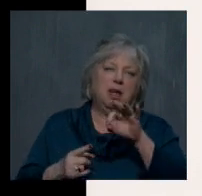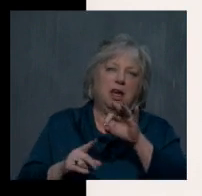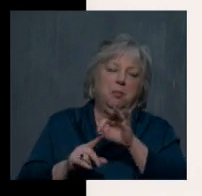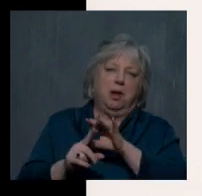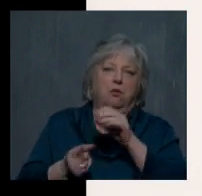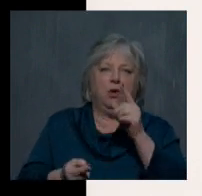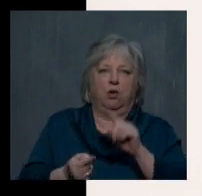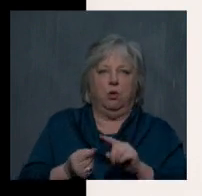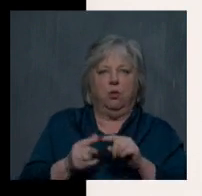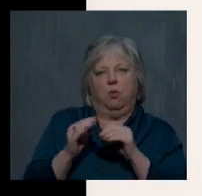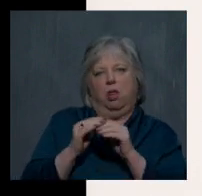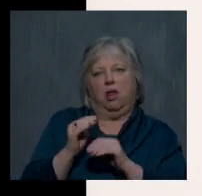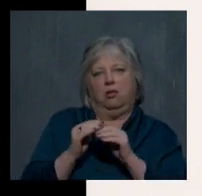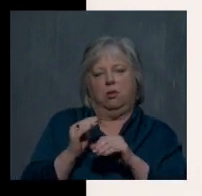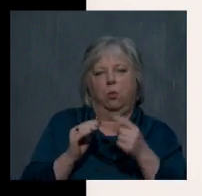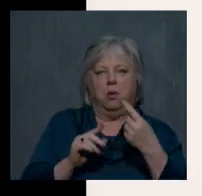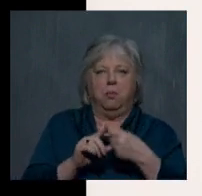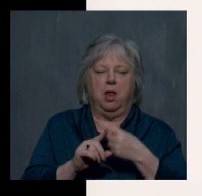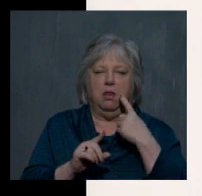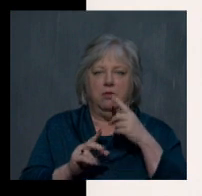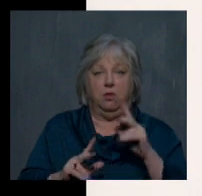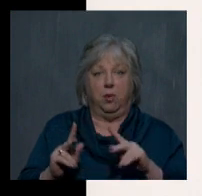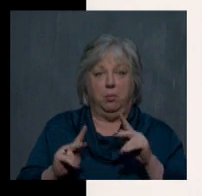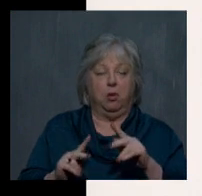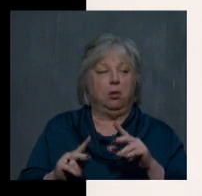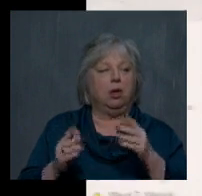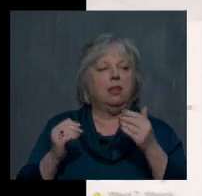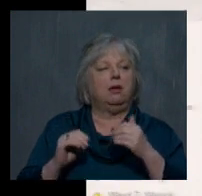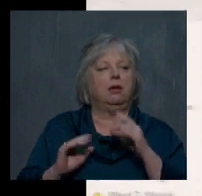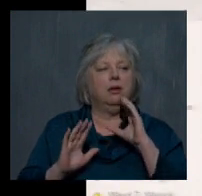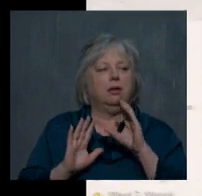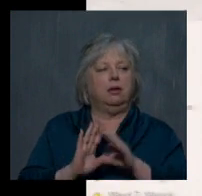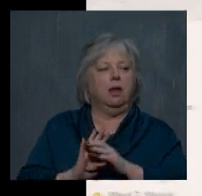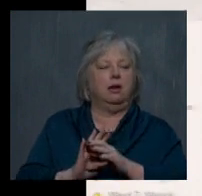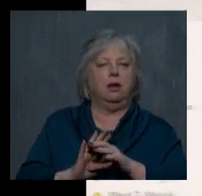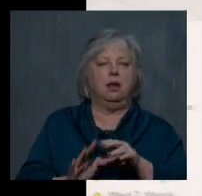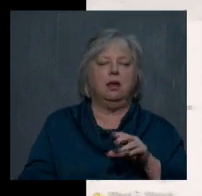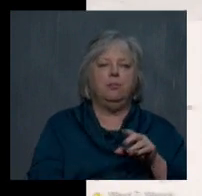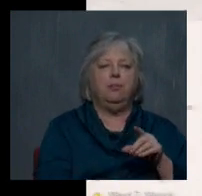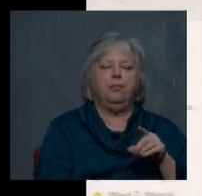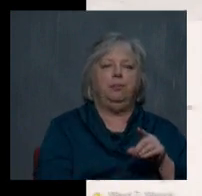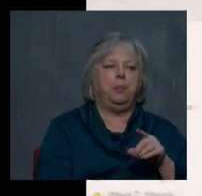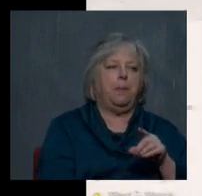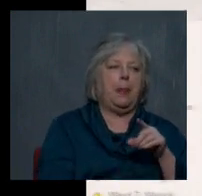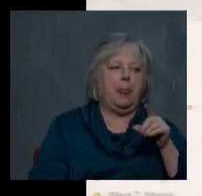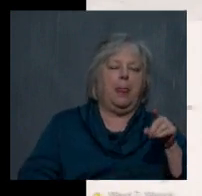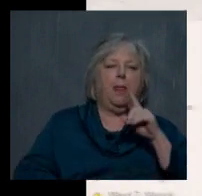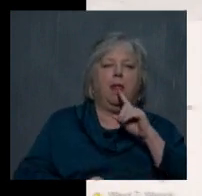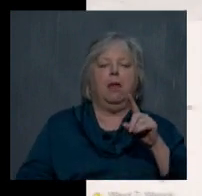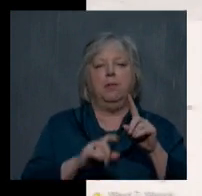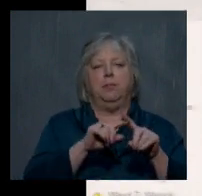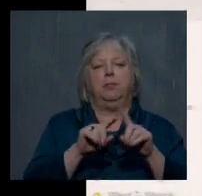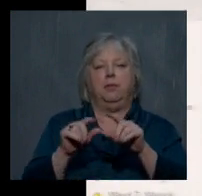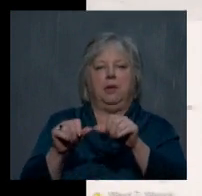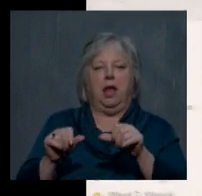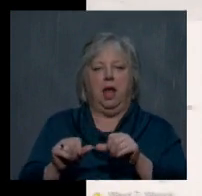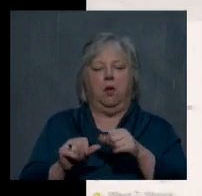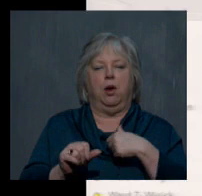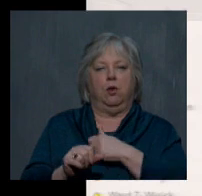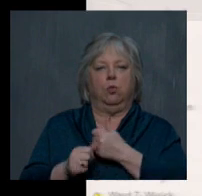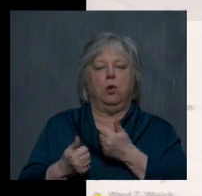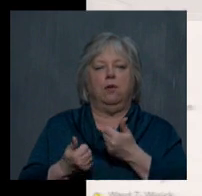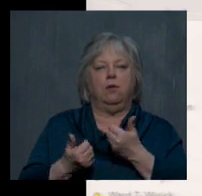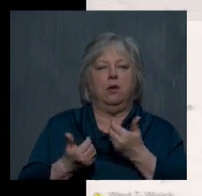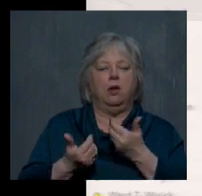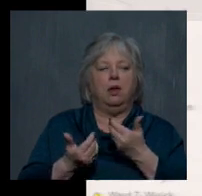to almost less than a month for folks. And if the next slide, this is the areas that we have served with new